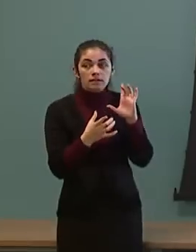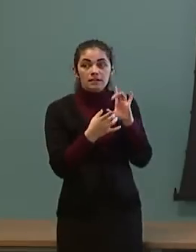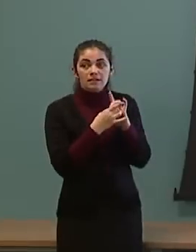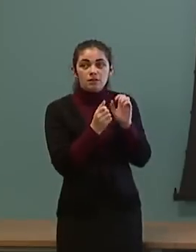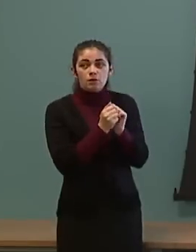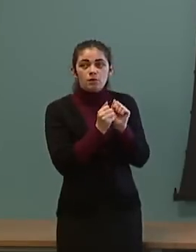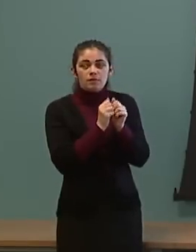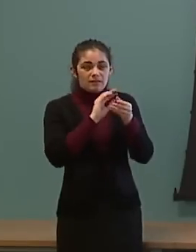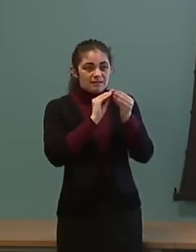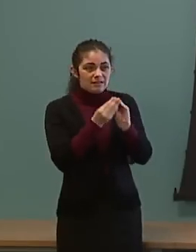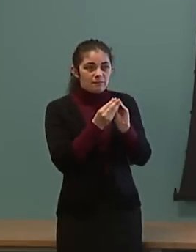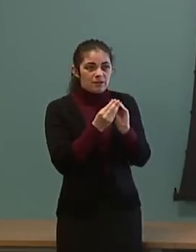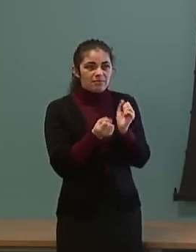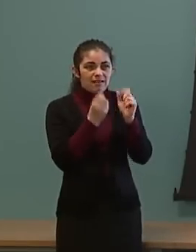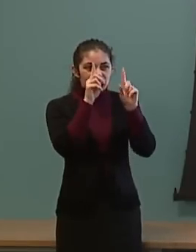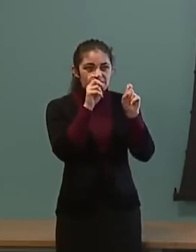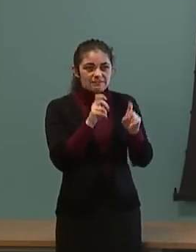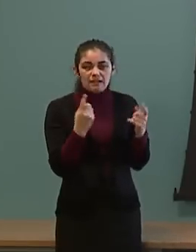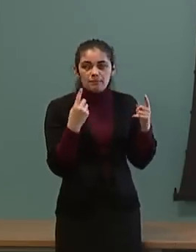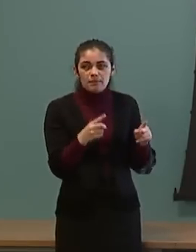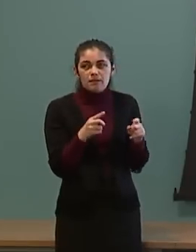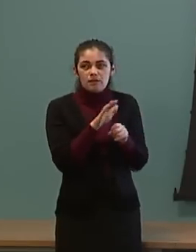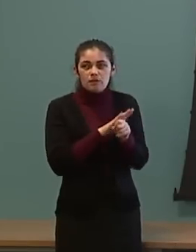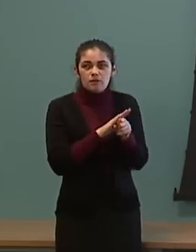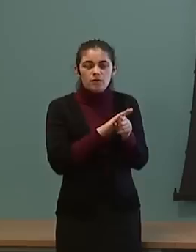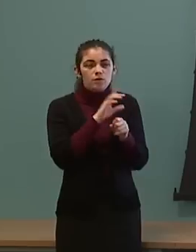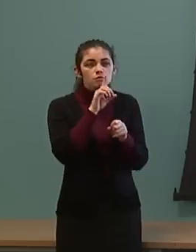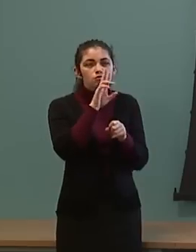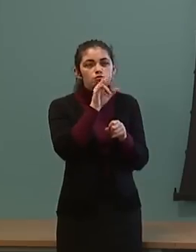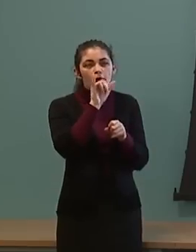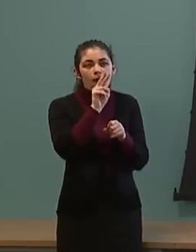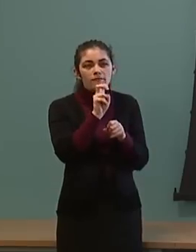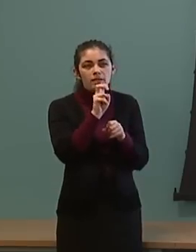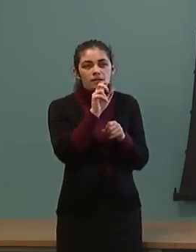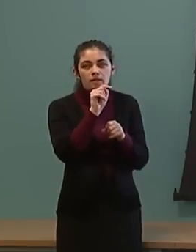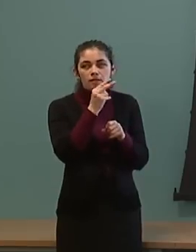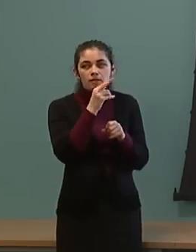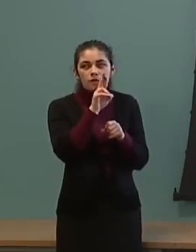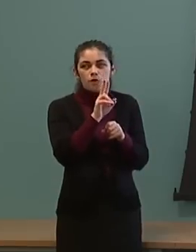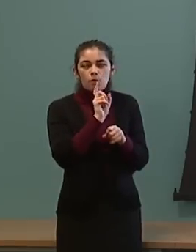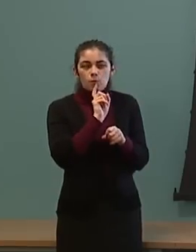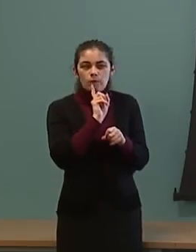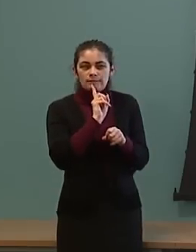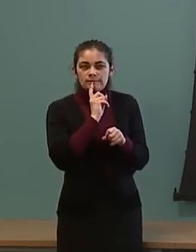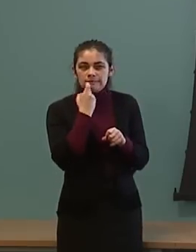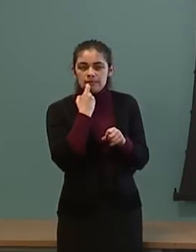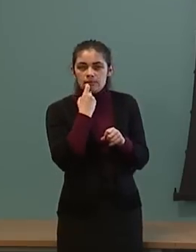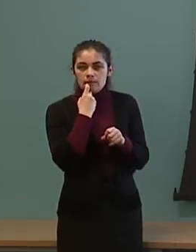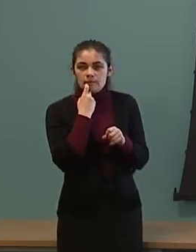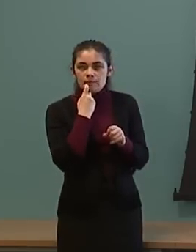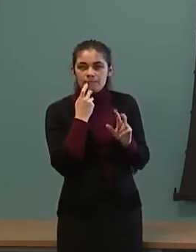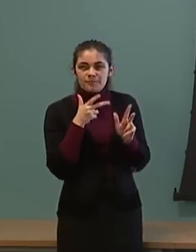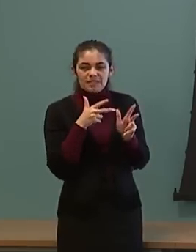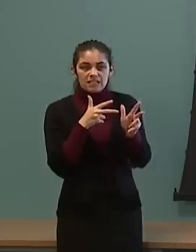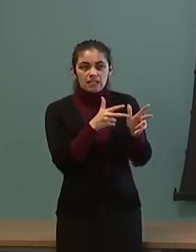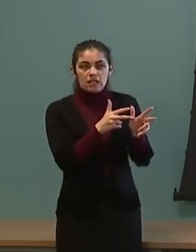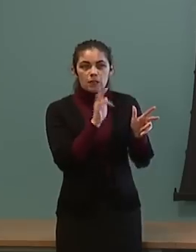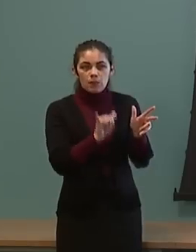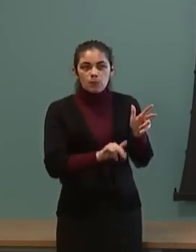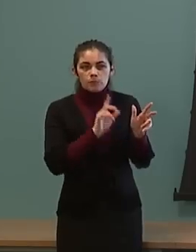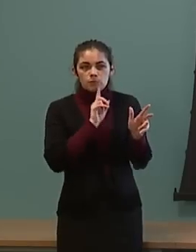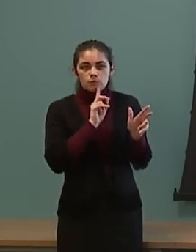a significant number of tests that were done around some drive-through testing, which was just publicly reported, but some of that is still lagging in. The